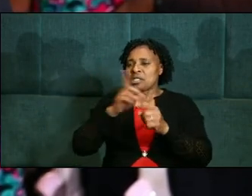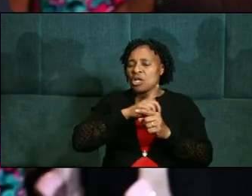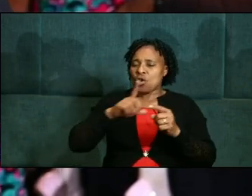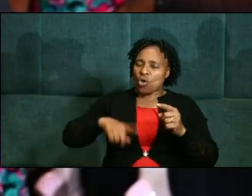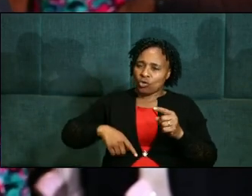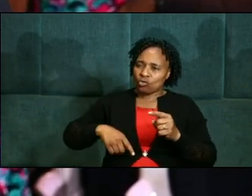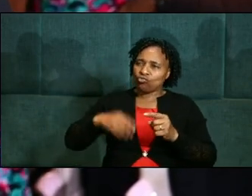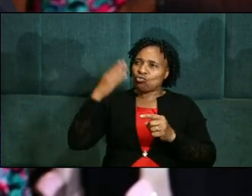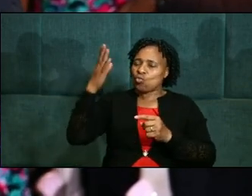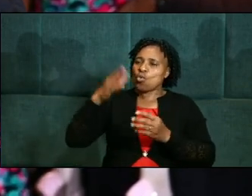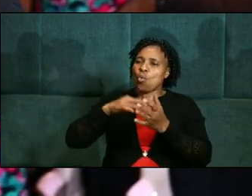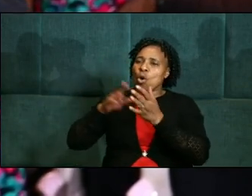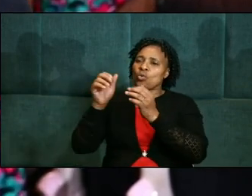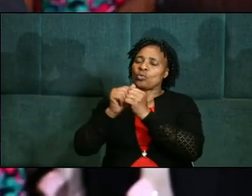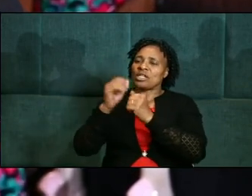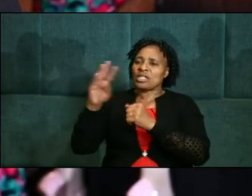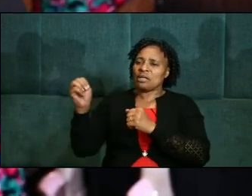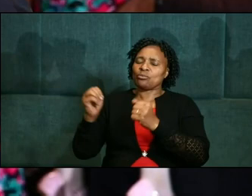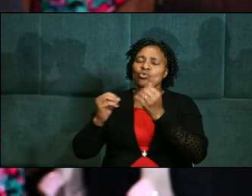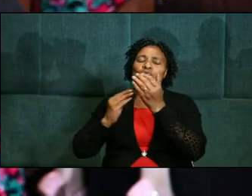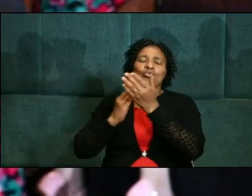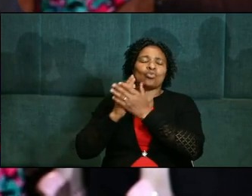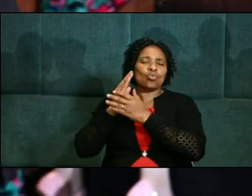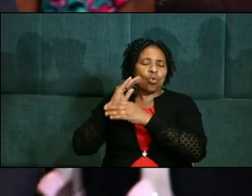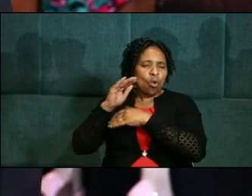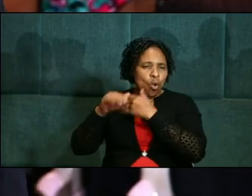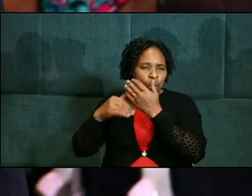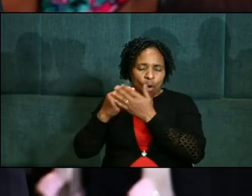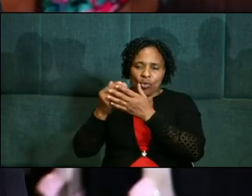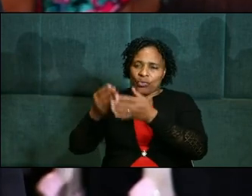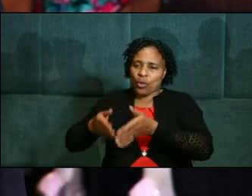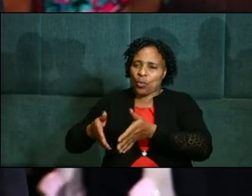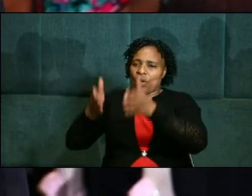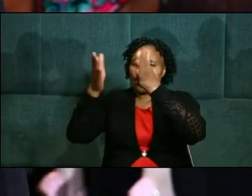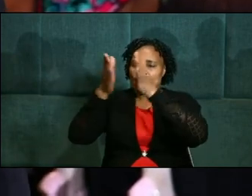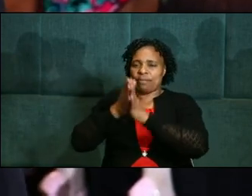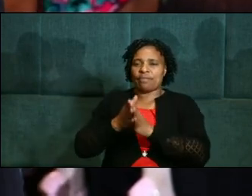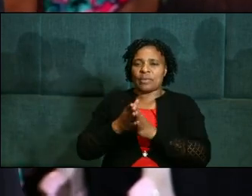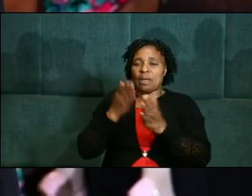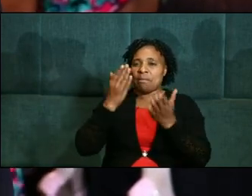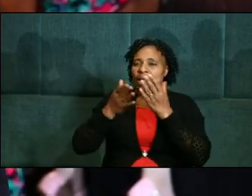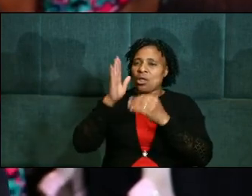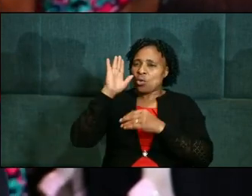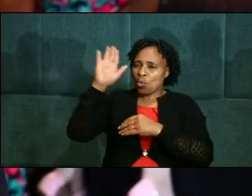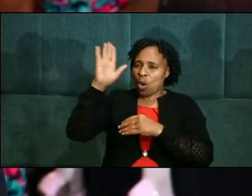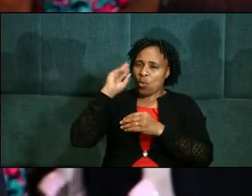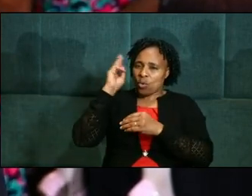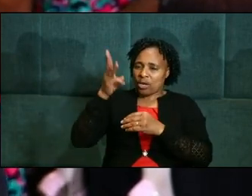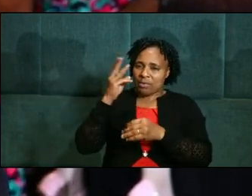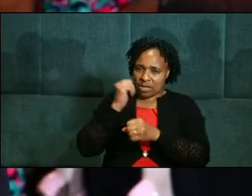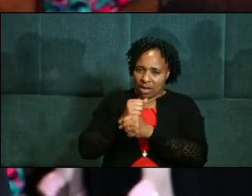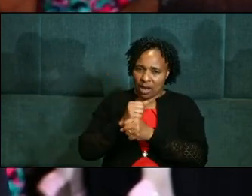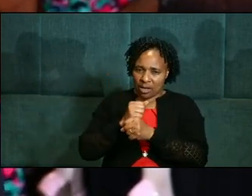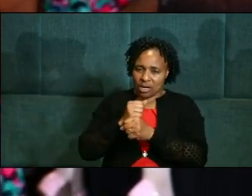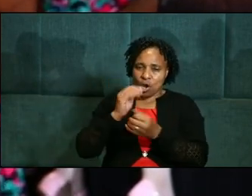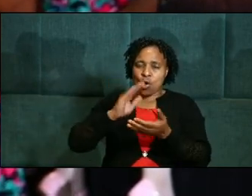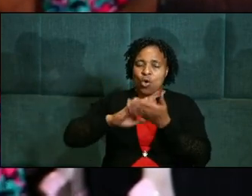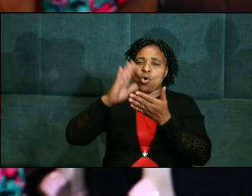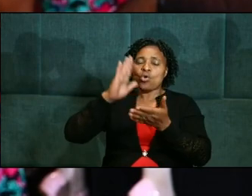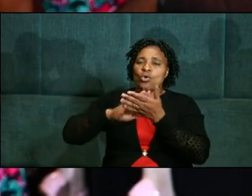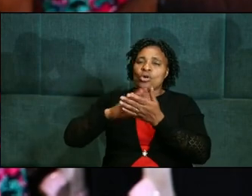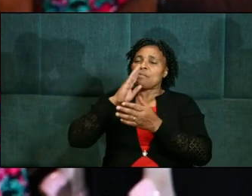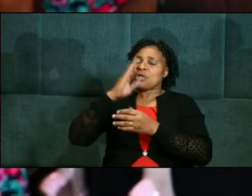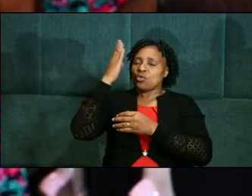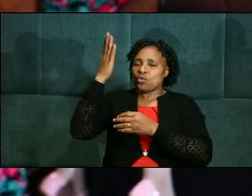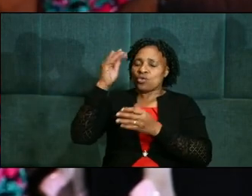will walk with them throughout, all the way. May your will be done. Glory be to you.